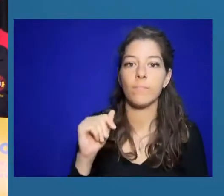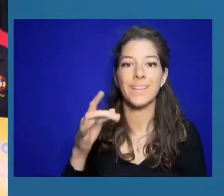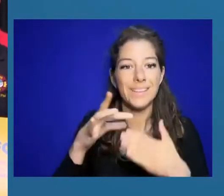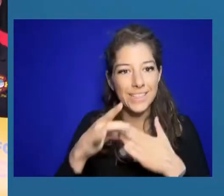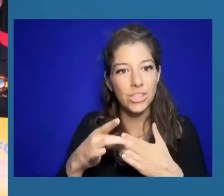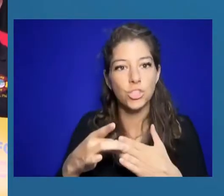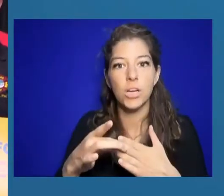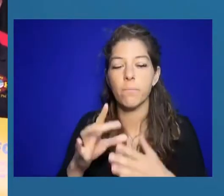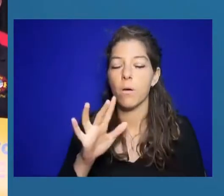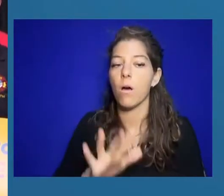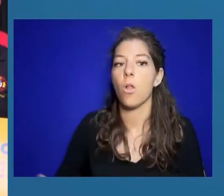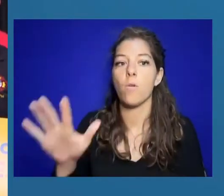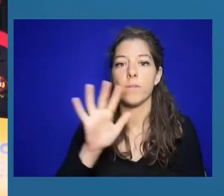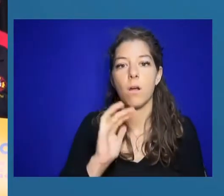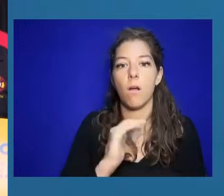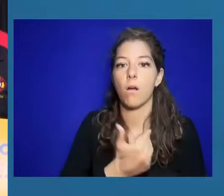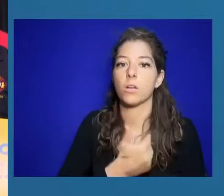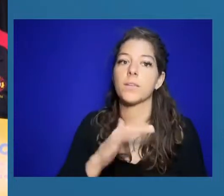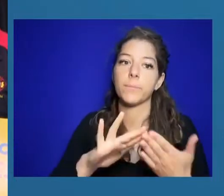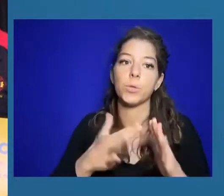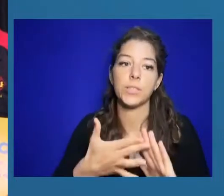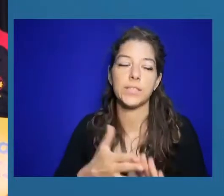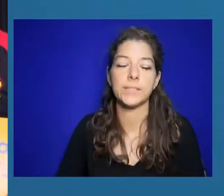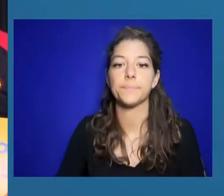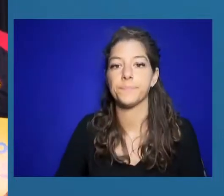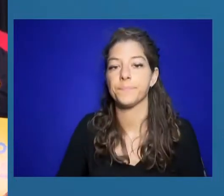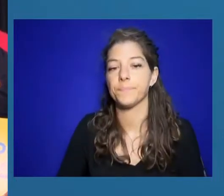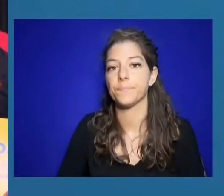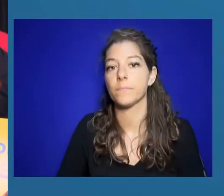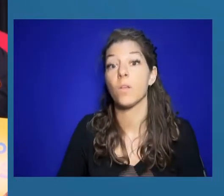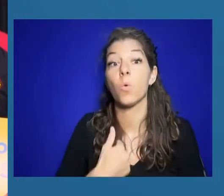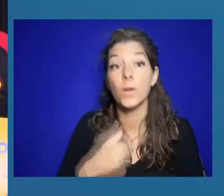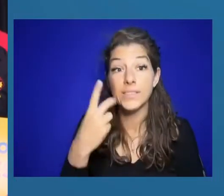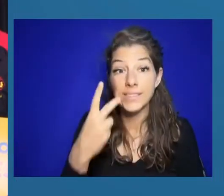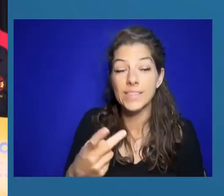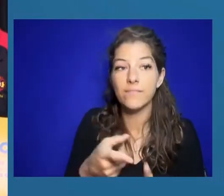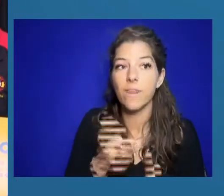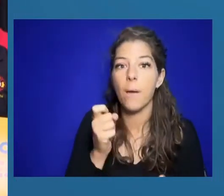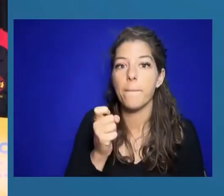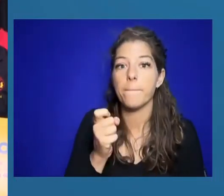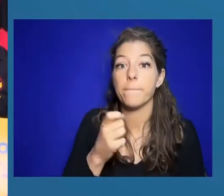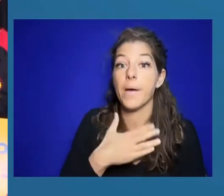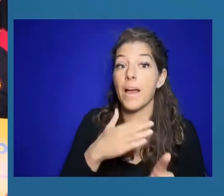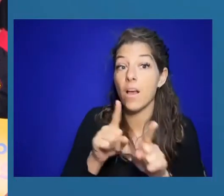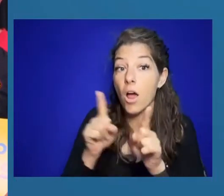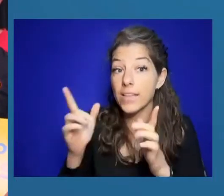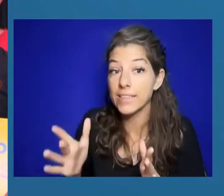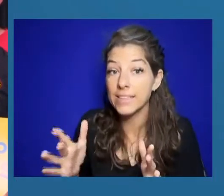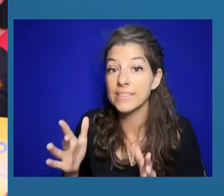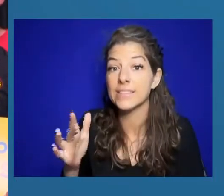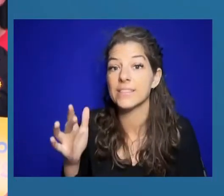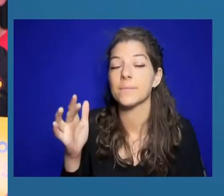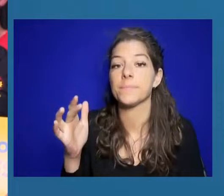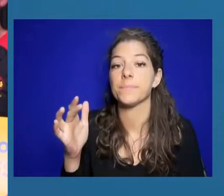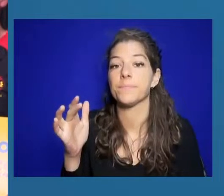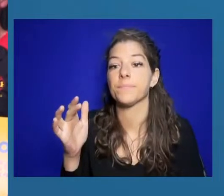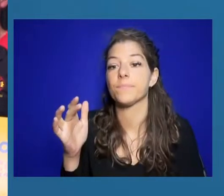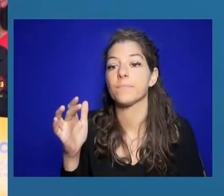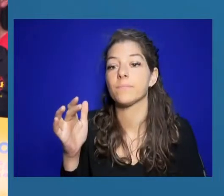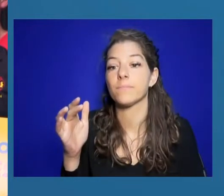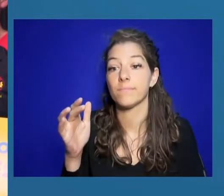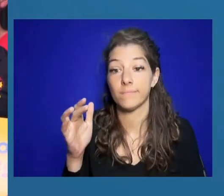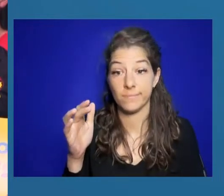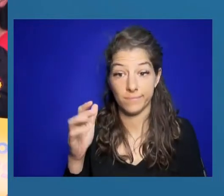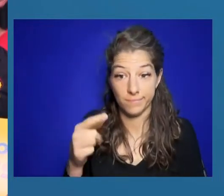across our community. And what we're seeing from my colleagues across the